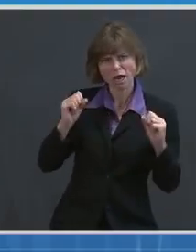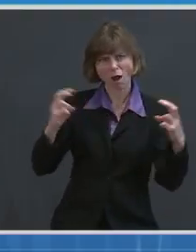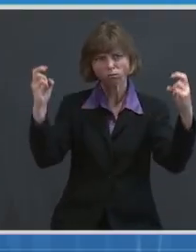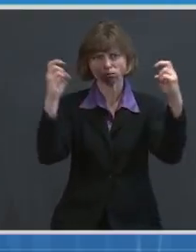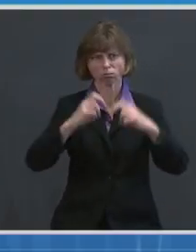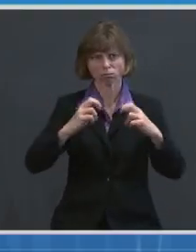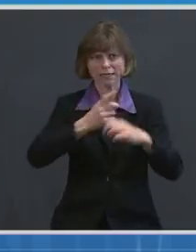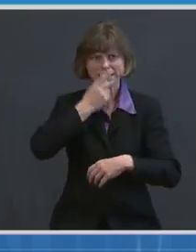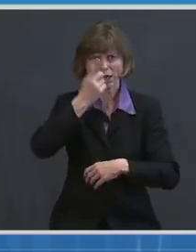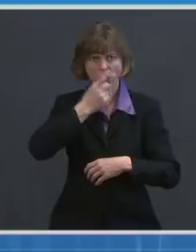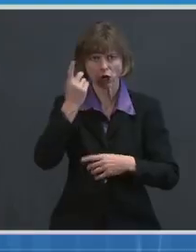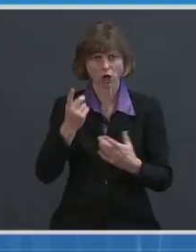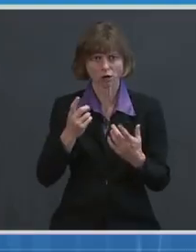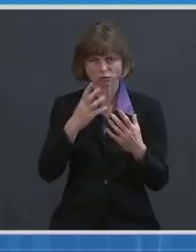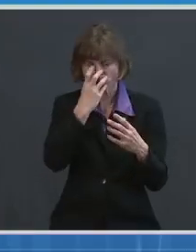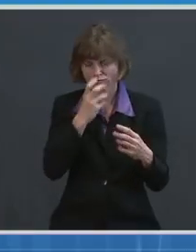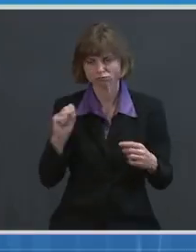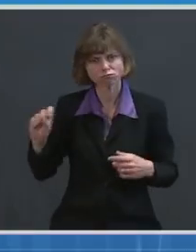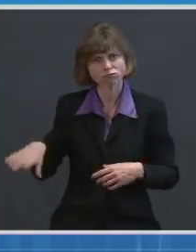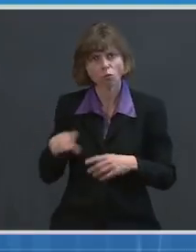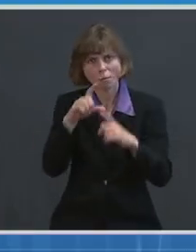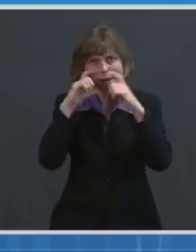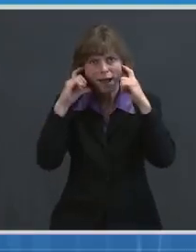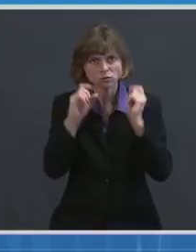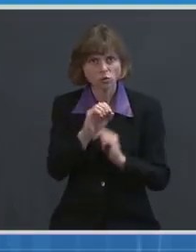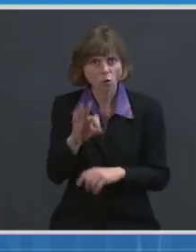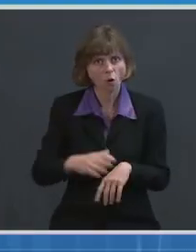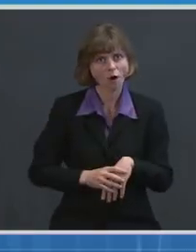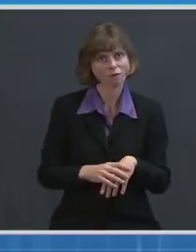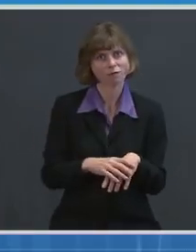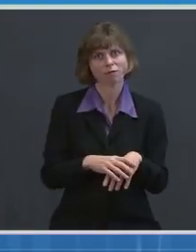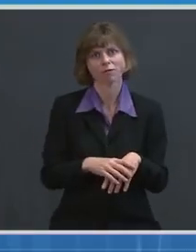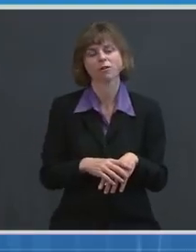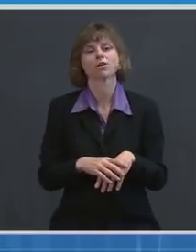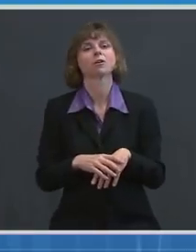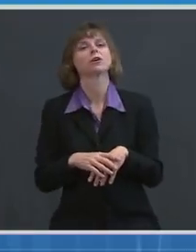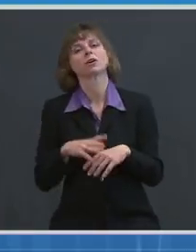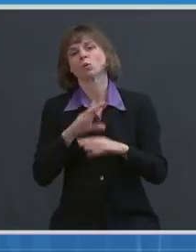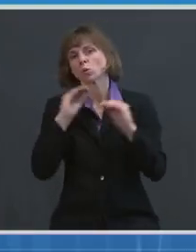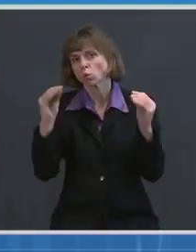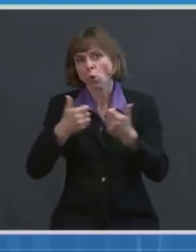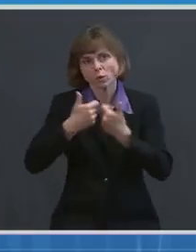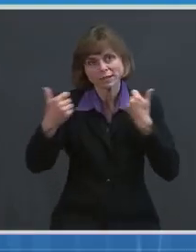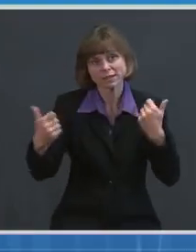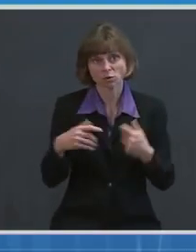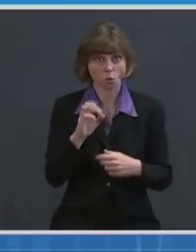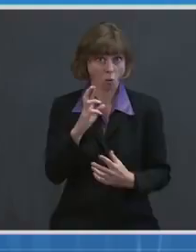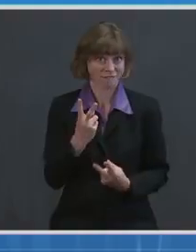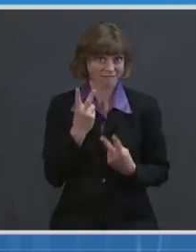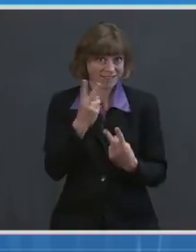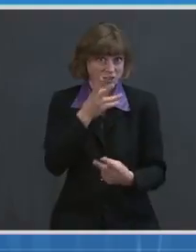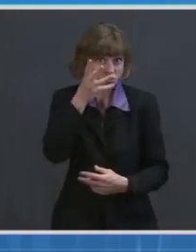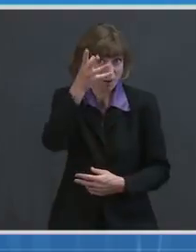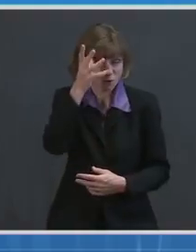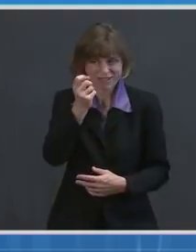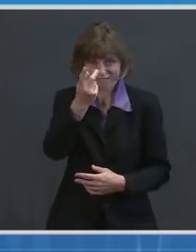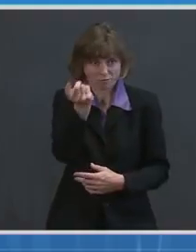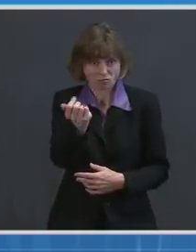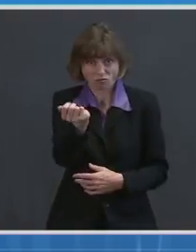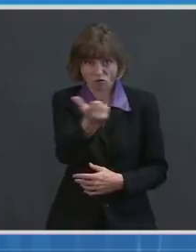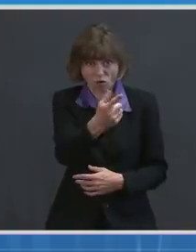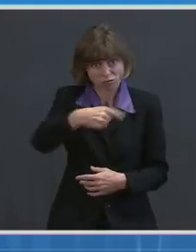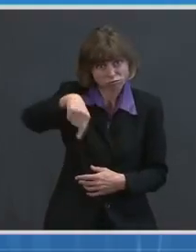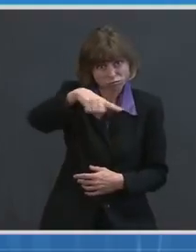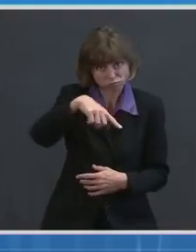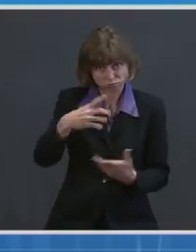distancing. You can visit your grandparents if you have been vaccinated and they have been too. Now, I want to talk